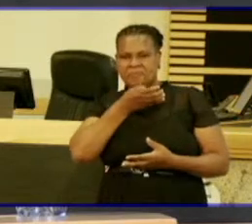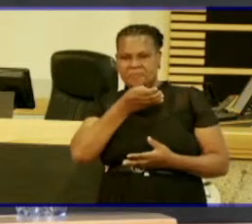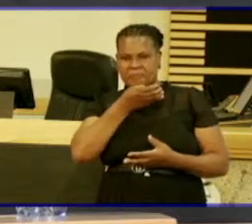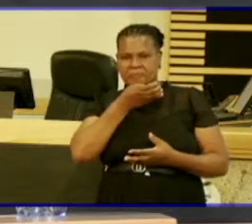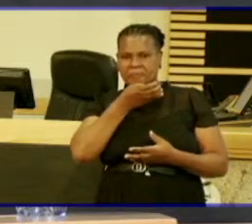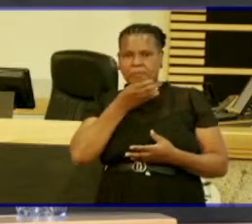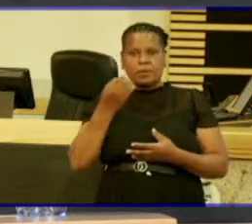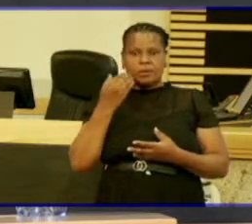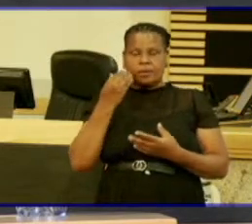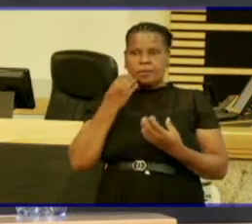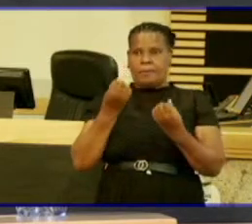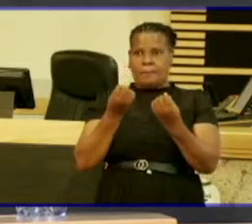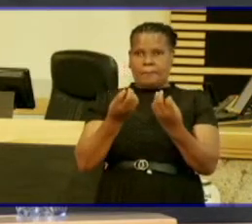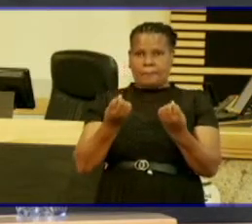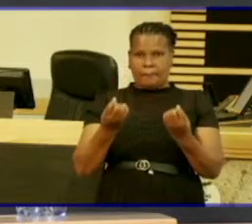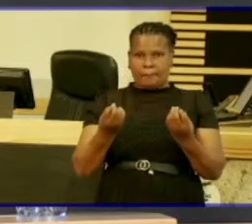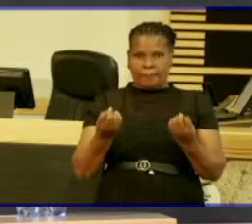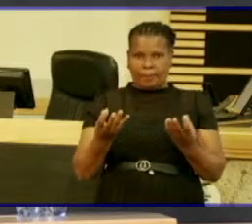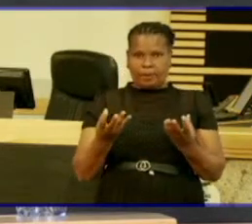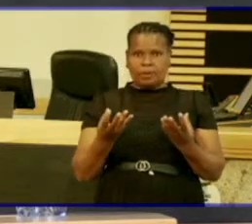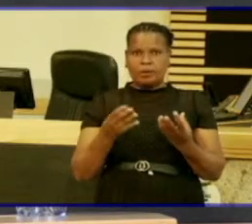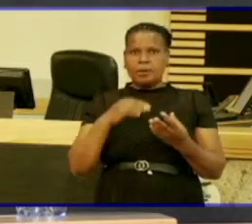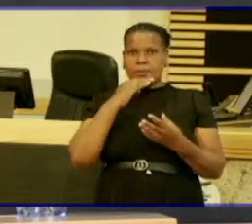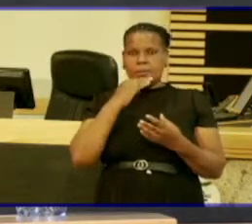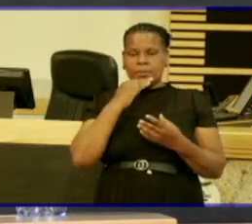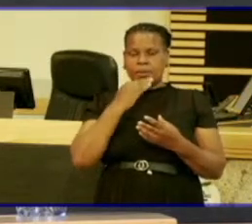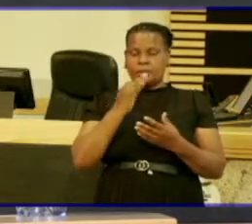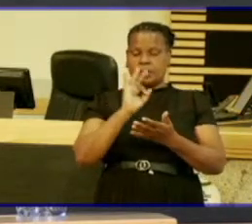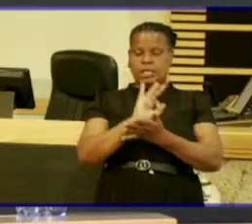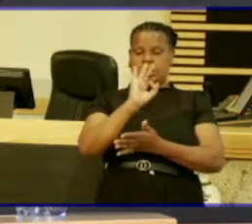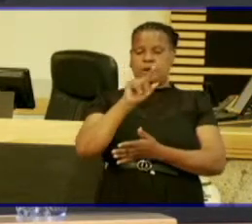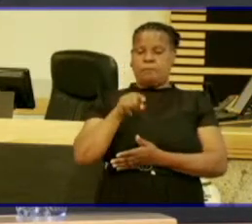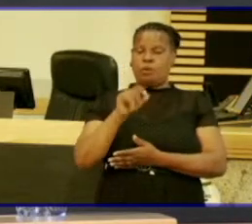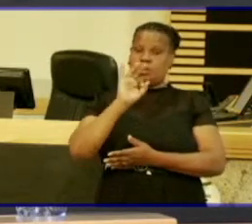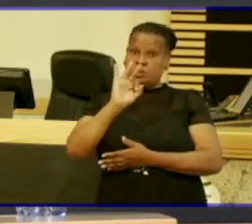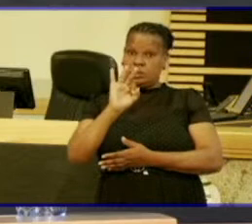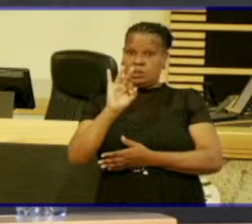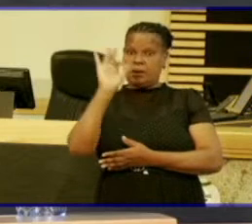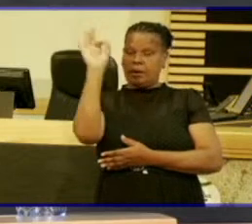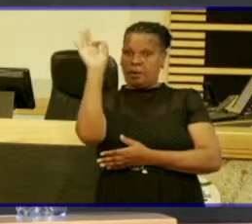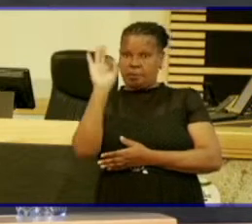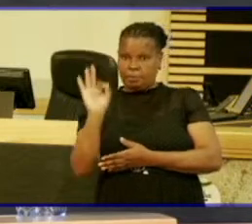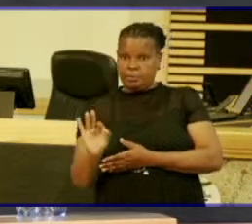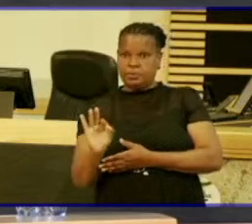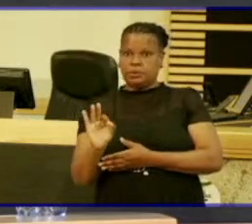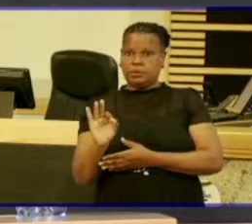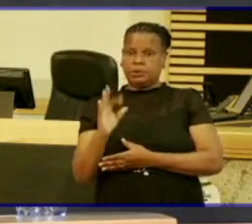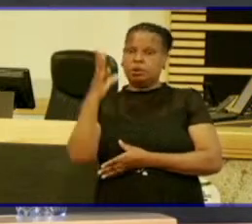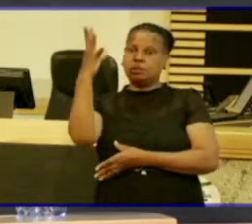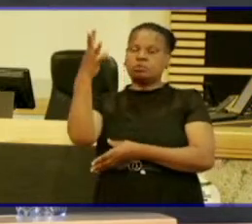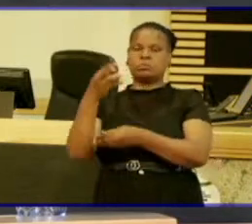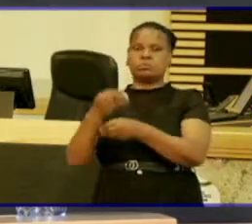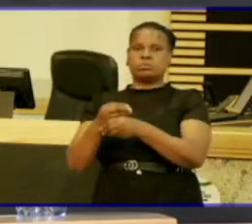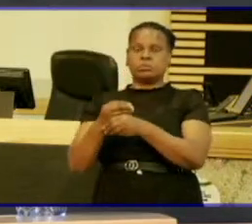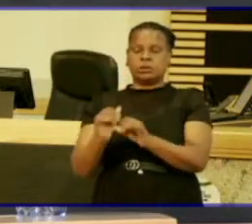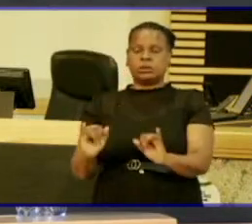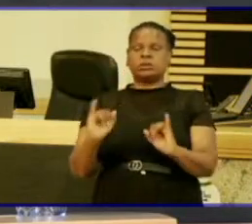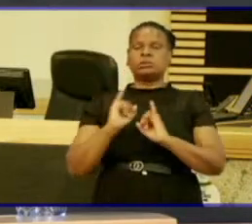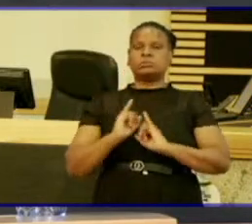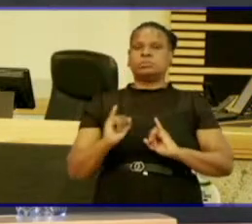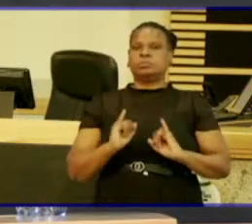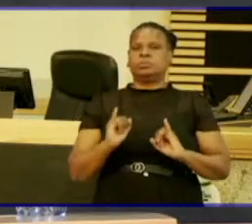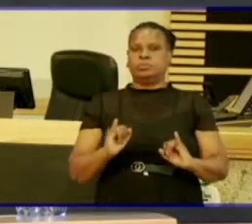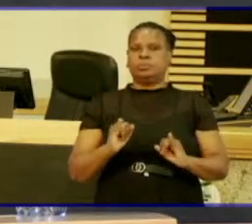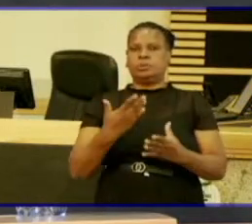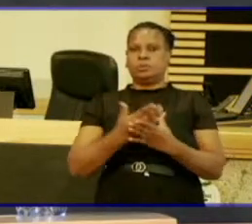statistics indicate that an overall 13.3% decrease in the incidence of serious crime in the Eastern Cape in